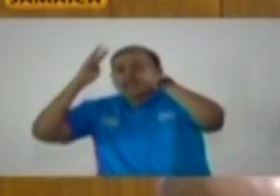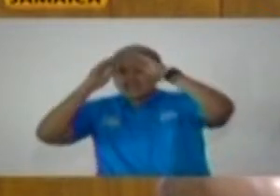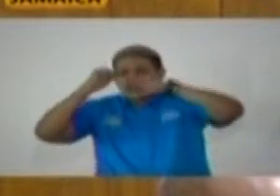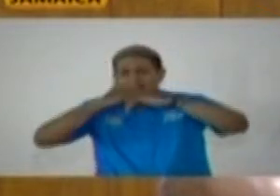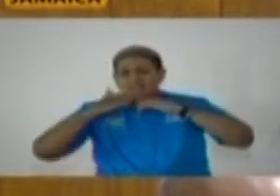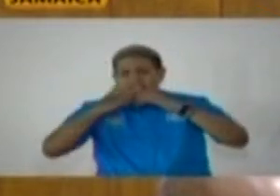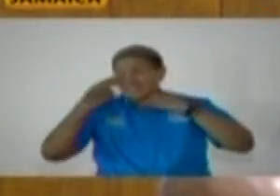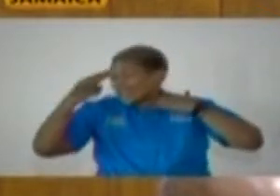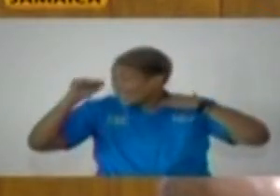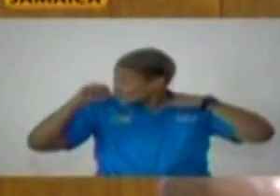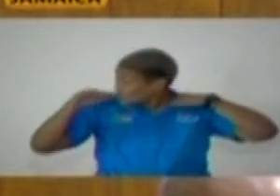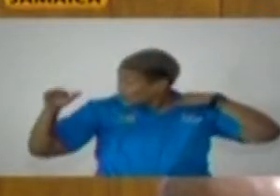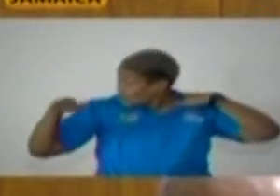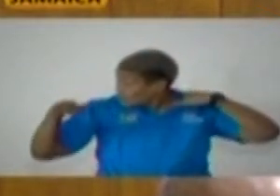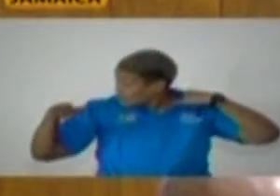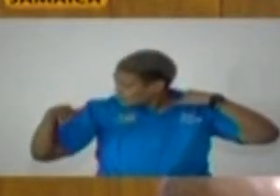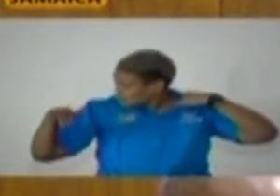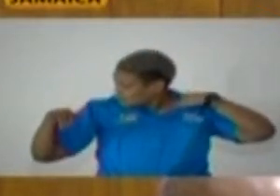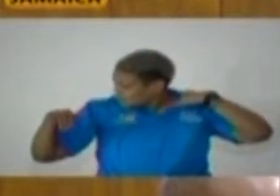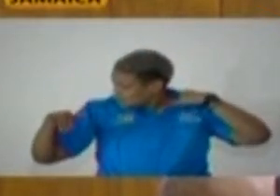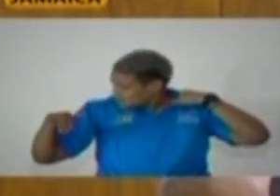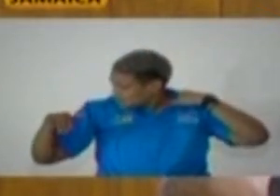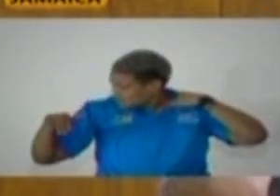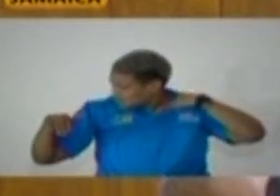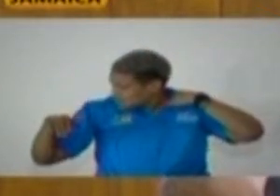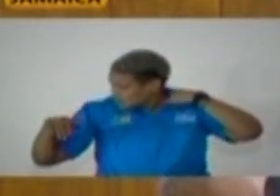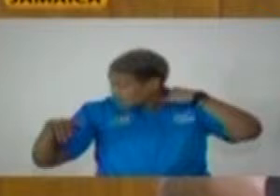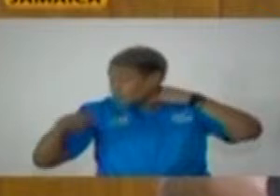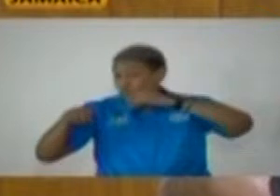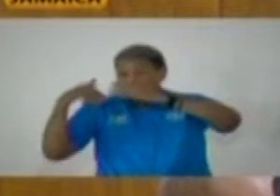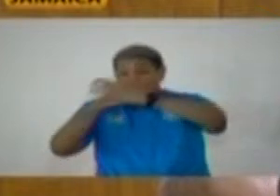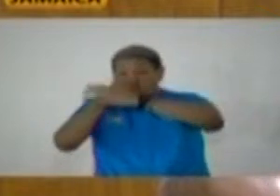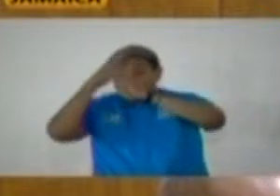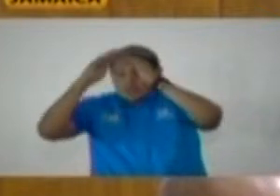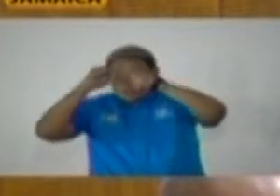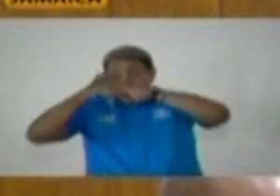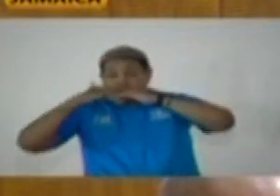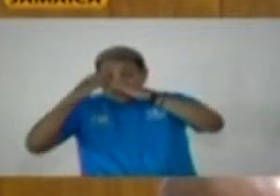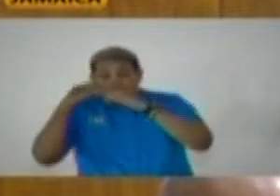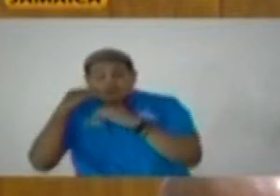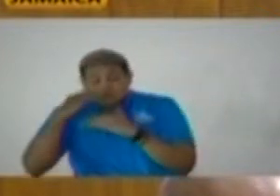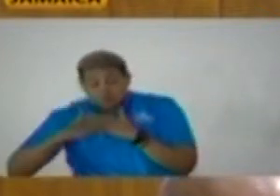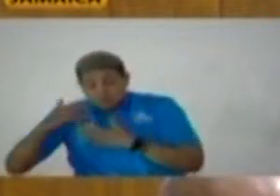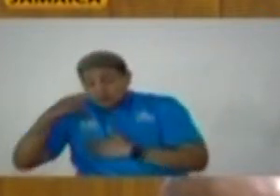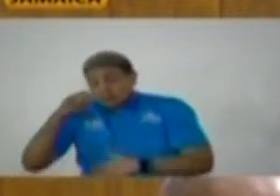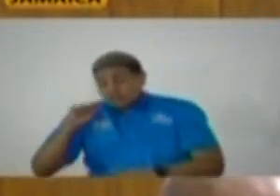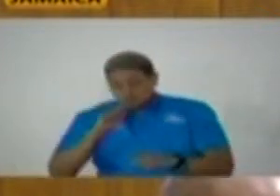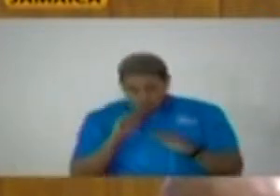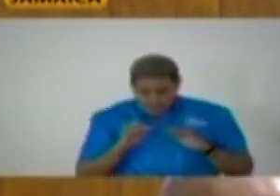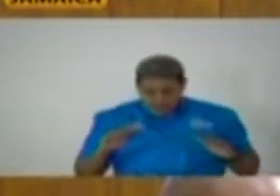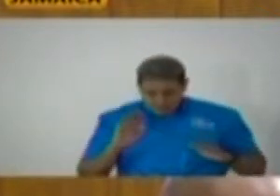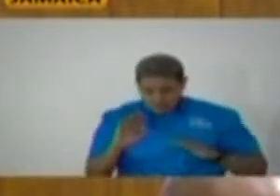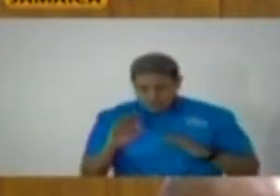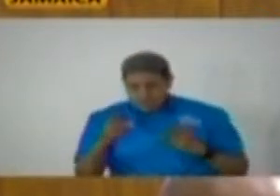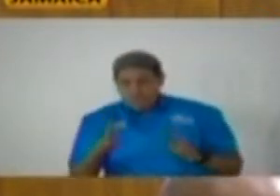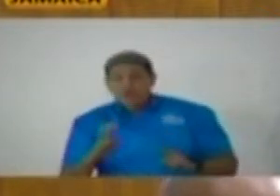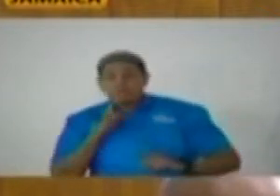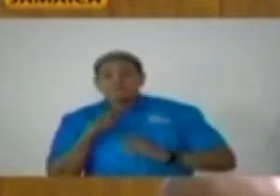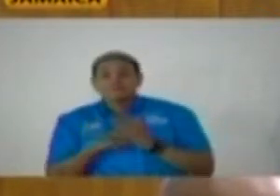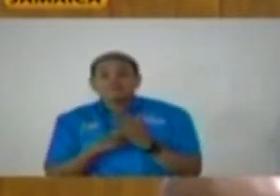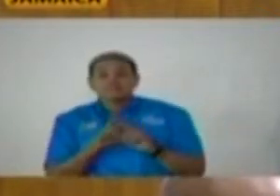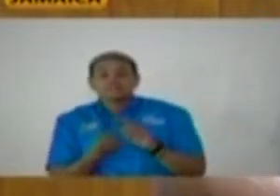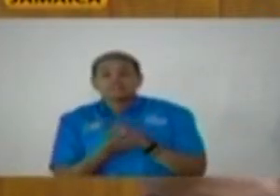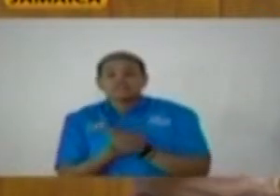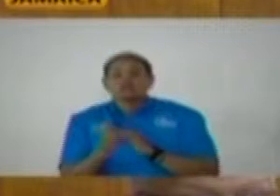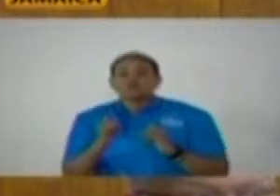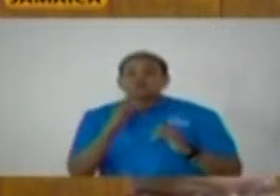at the secondary level and build on those innovative experiences at the post-secondary and tertiary levels. The key skills